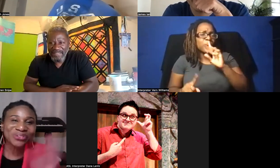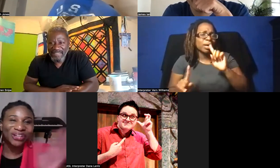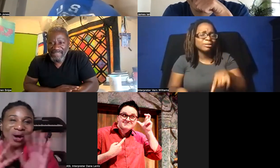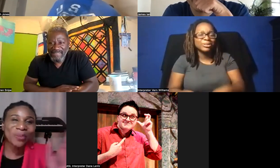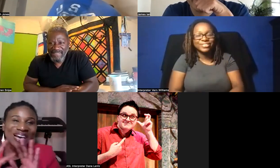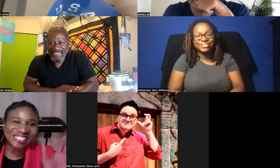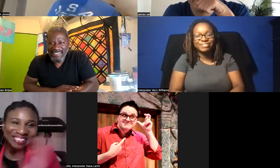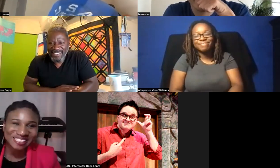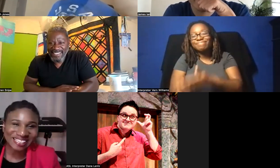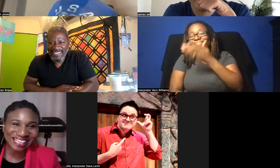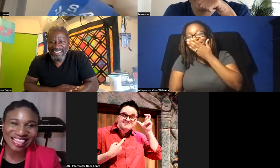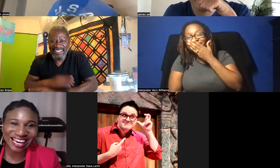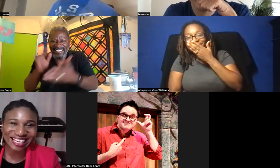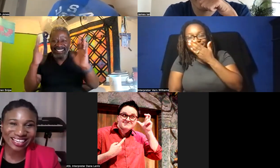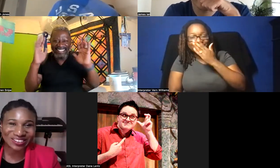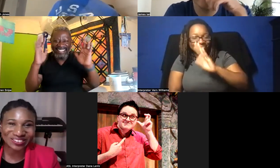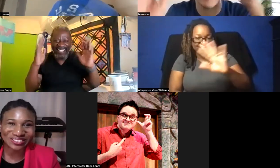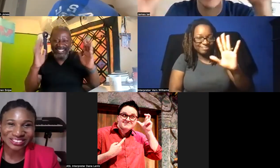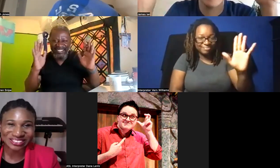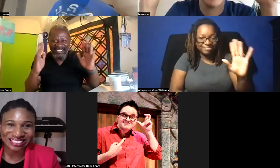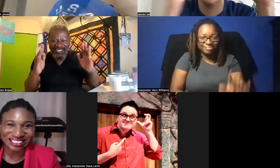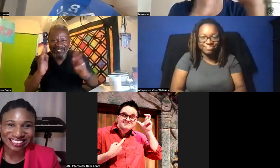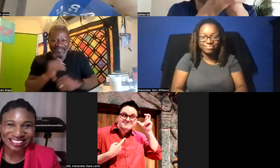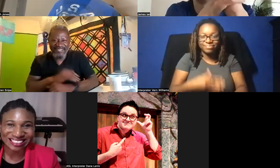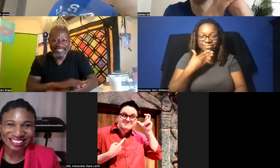Thank you so much. Thank you. Thank you.